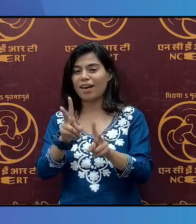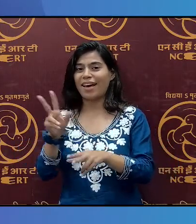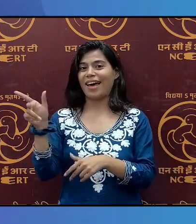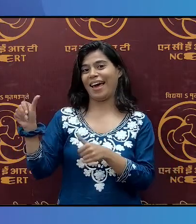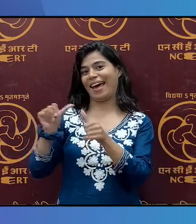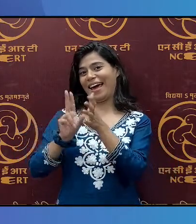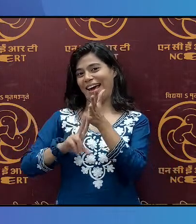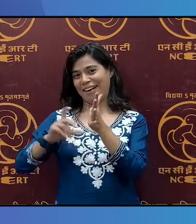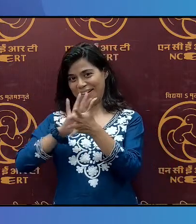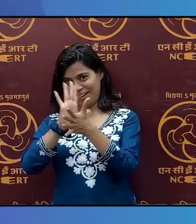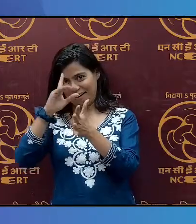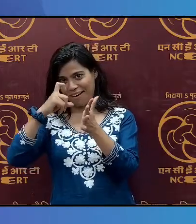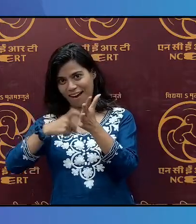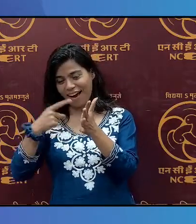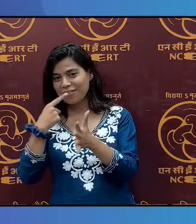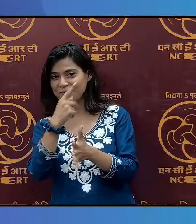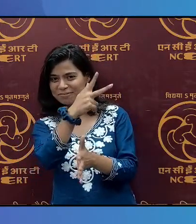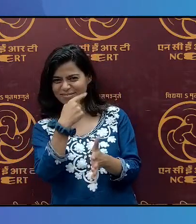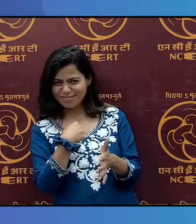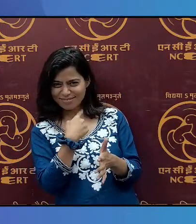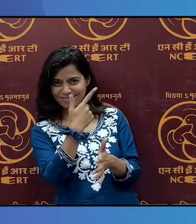me.